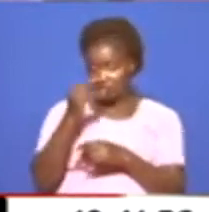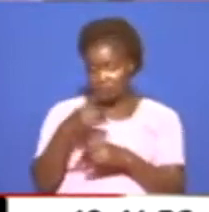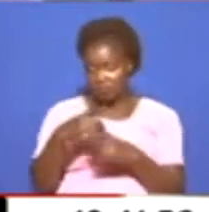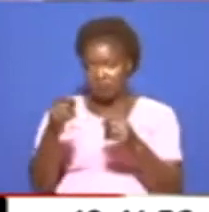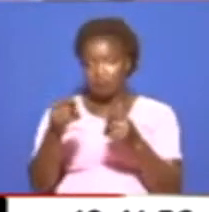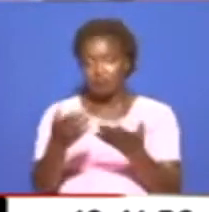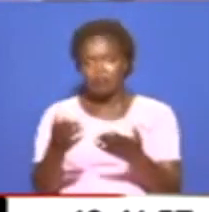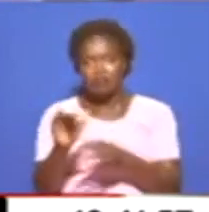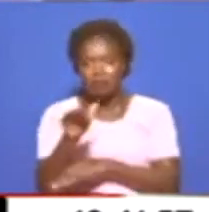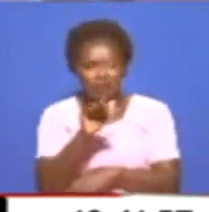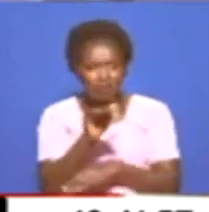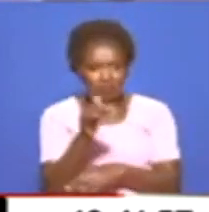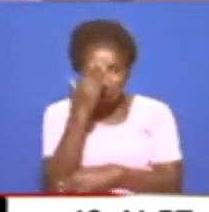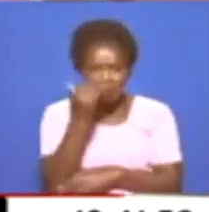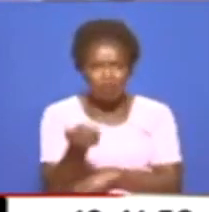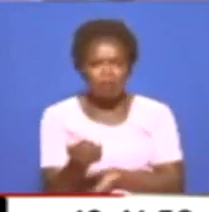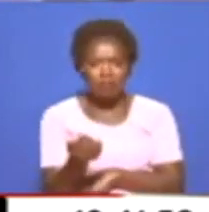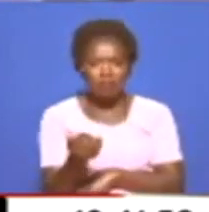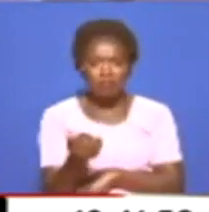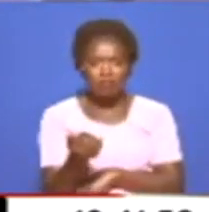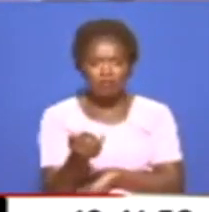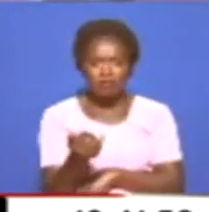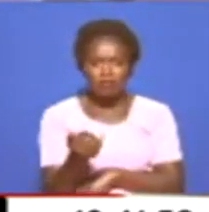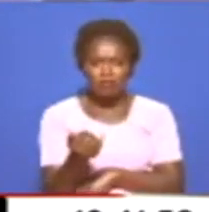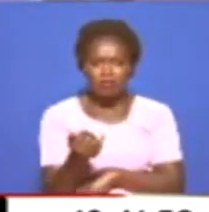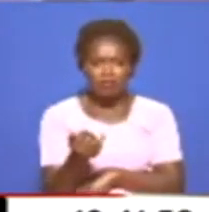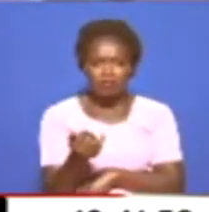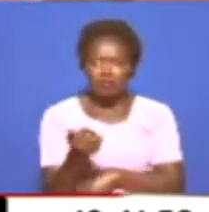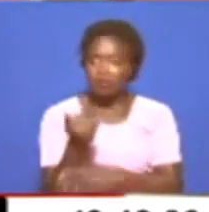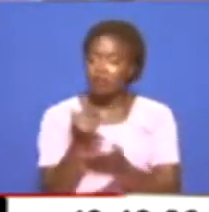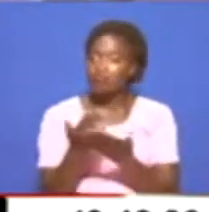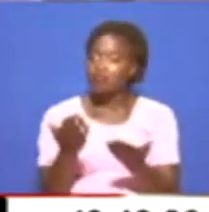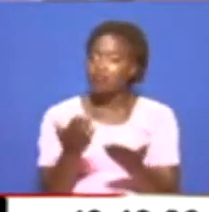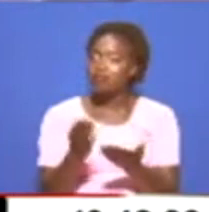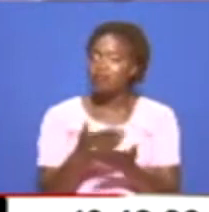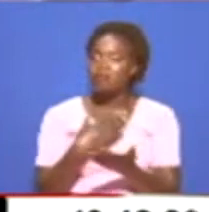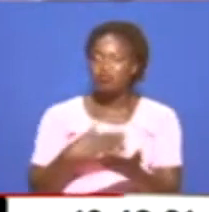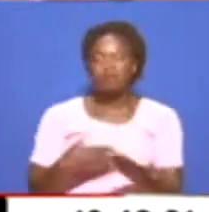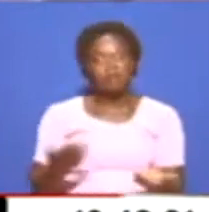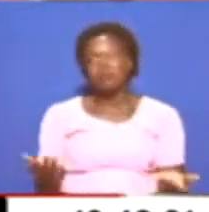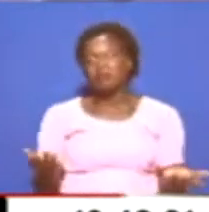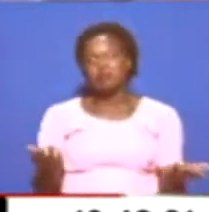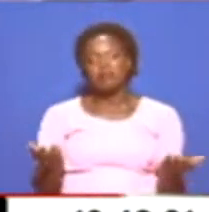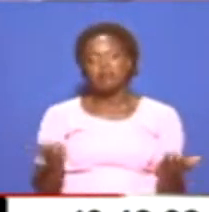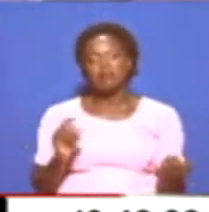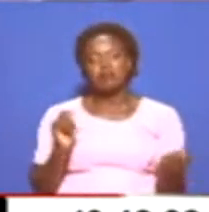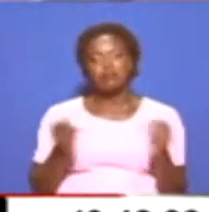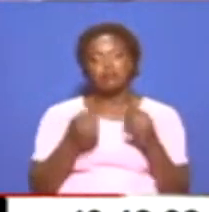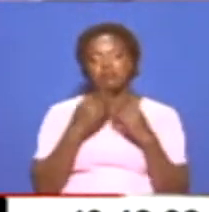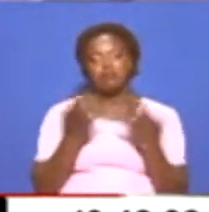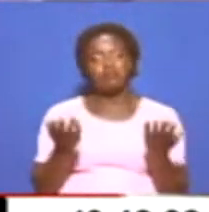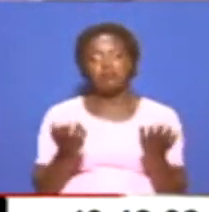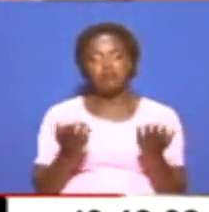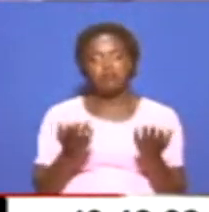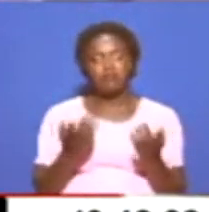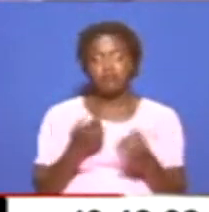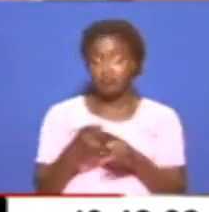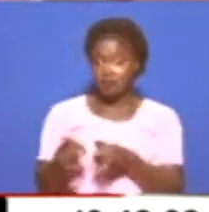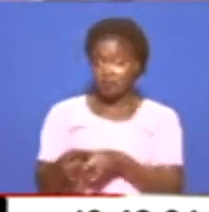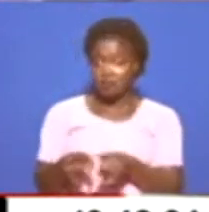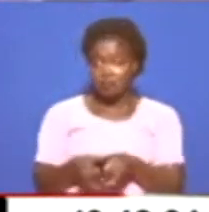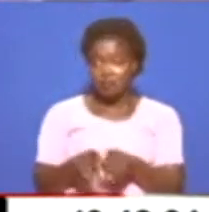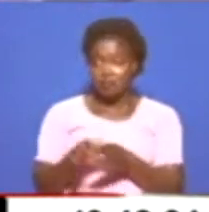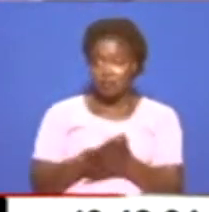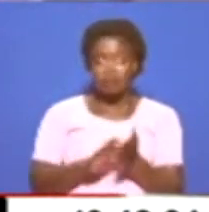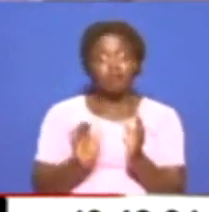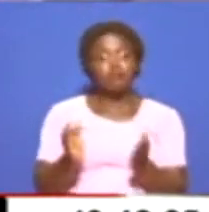the people, why is it that truth be said? Well, somebody's going to tell you, well, I don't see any change. Mm-hmm. But even the basis of